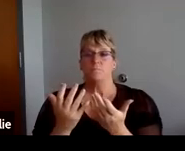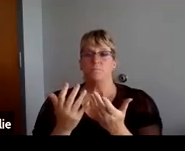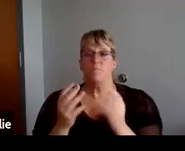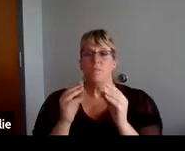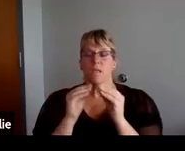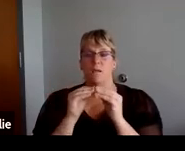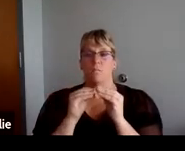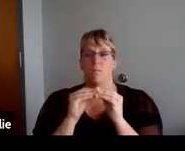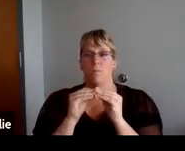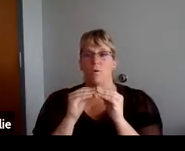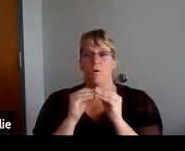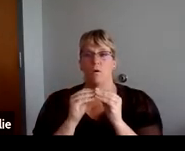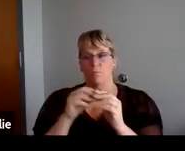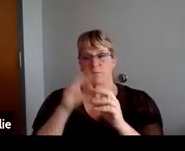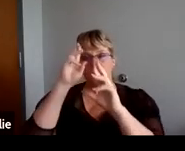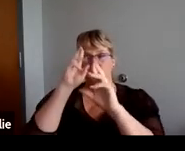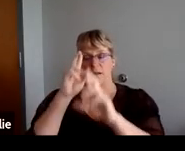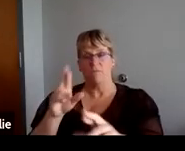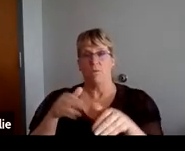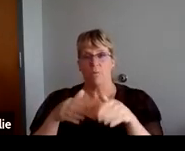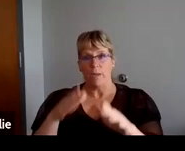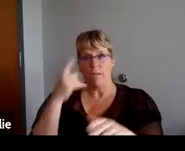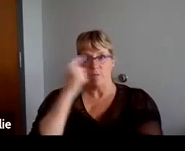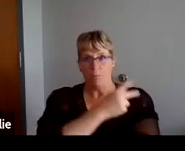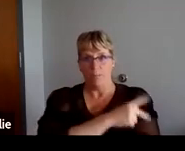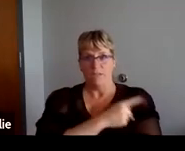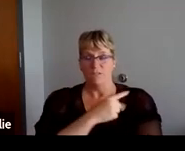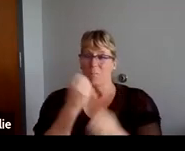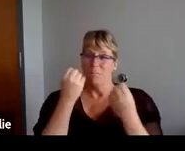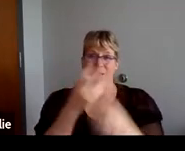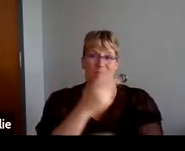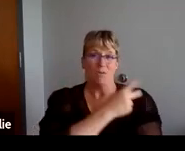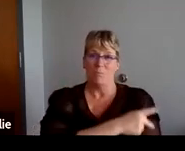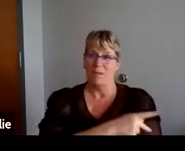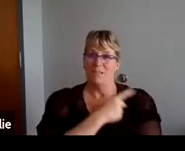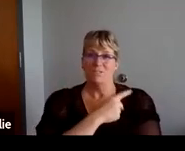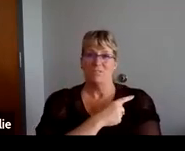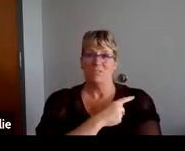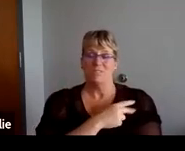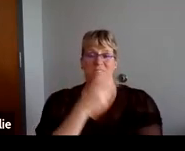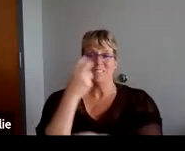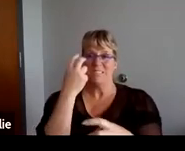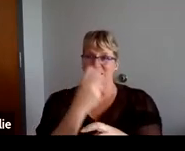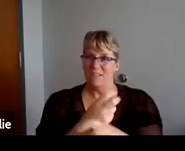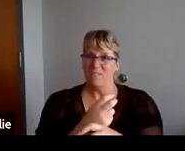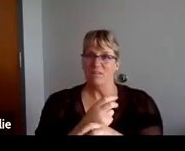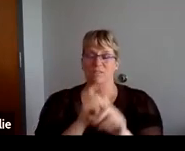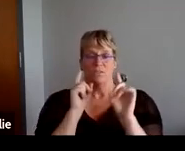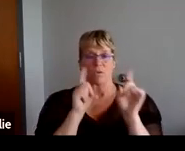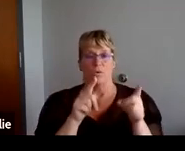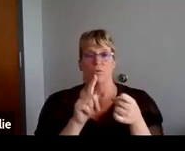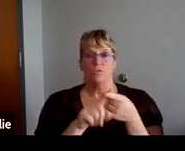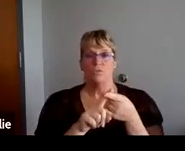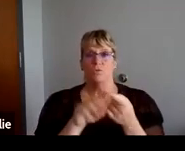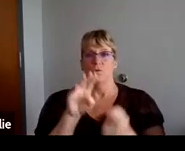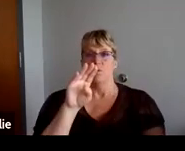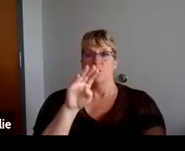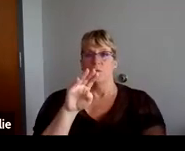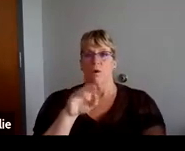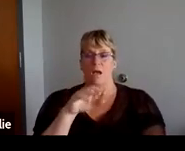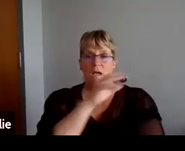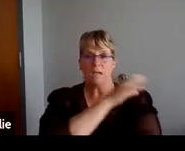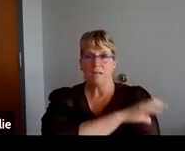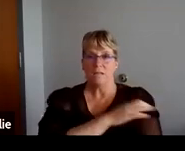more respectable manner for our patients. Many of our patients find it very difficult to get to a methadone clinic on a